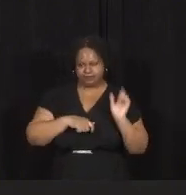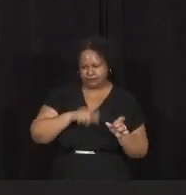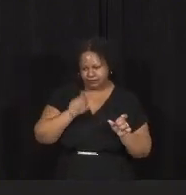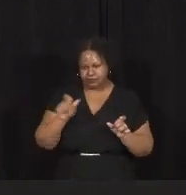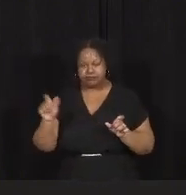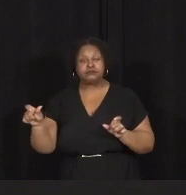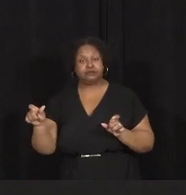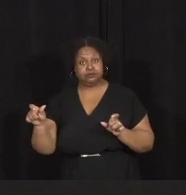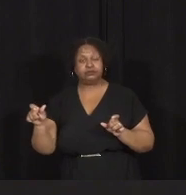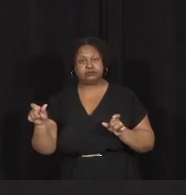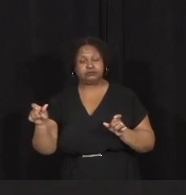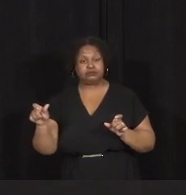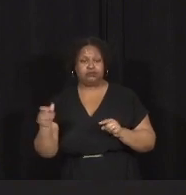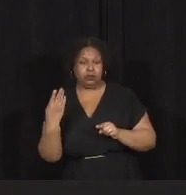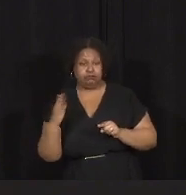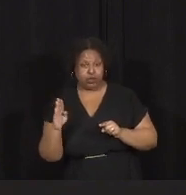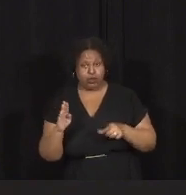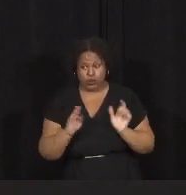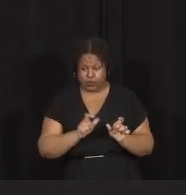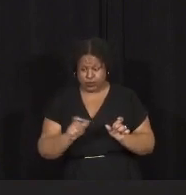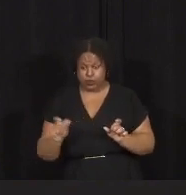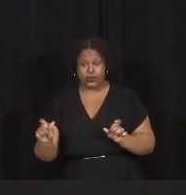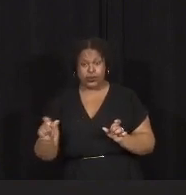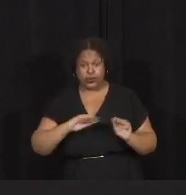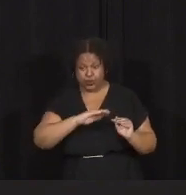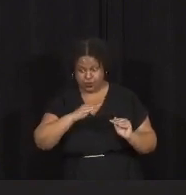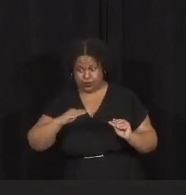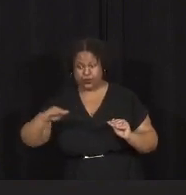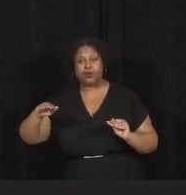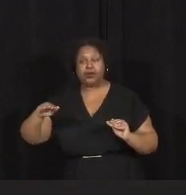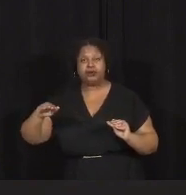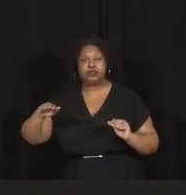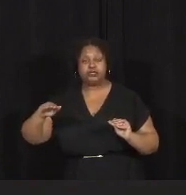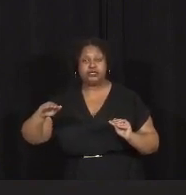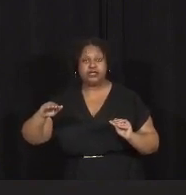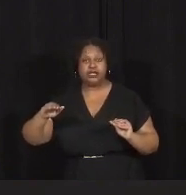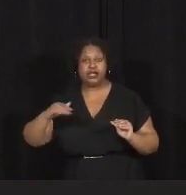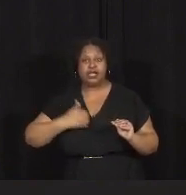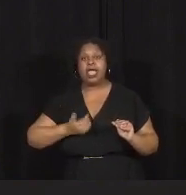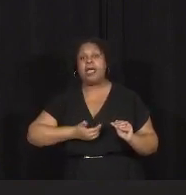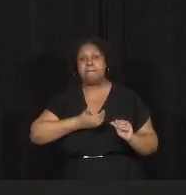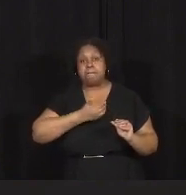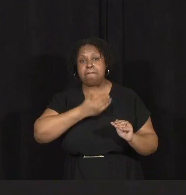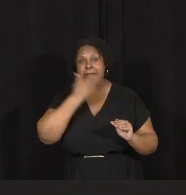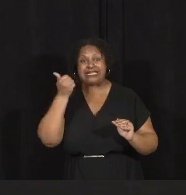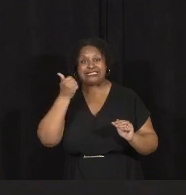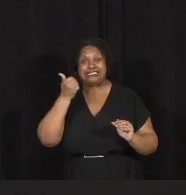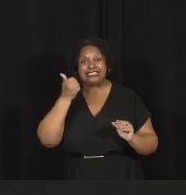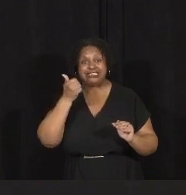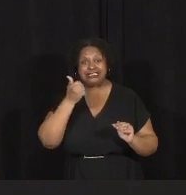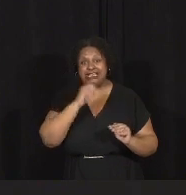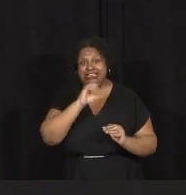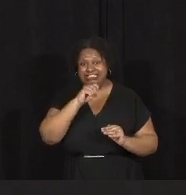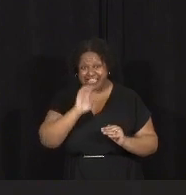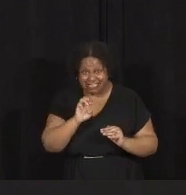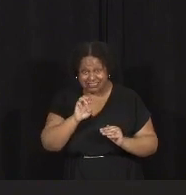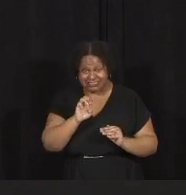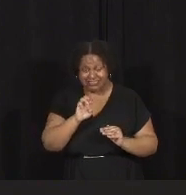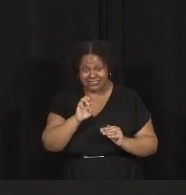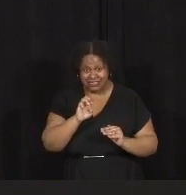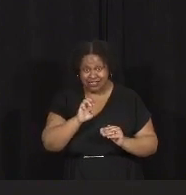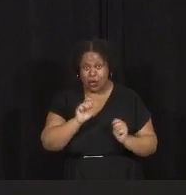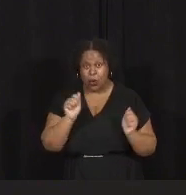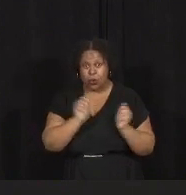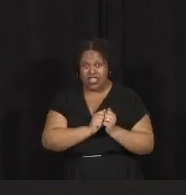blue, shows that is our best case scenario given the data that we have at the moment, given the projections that you've just